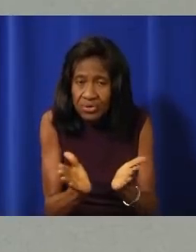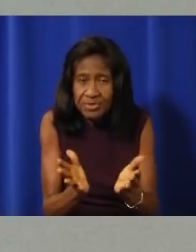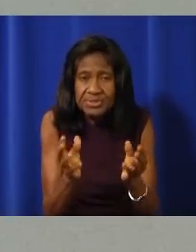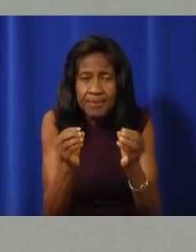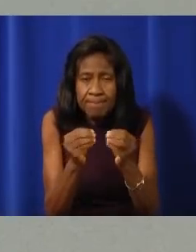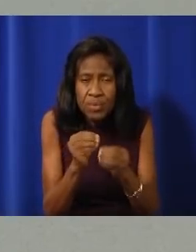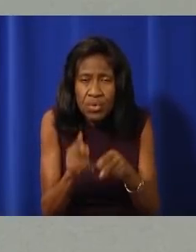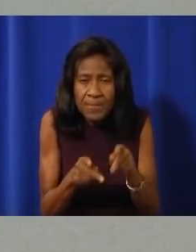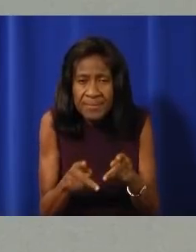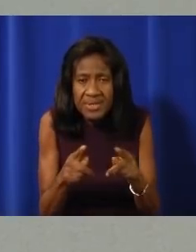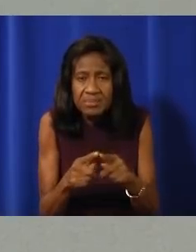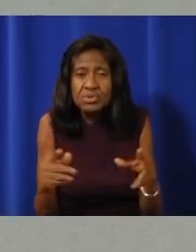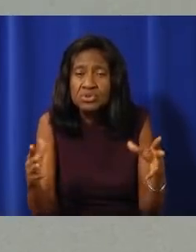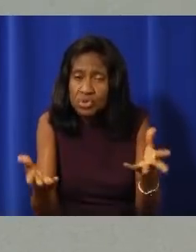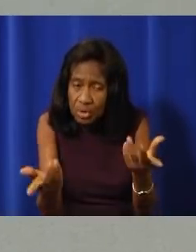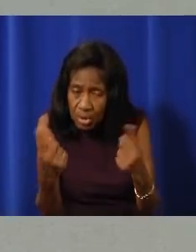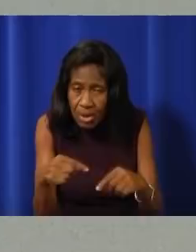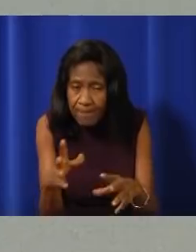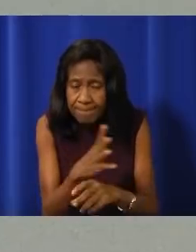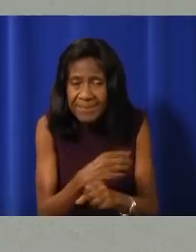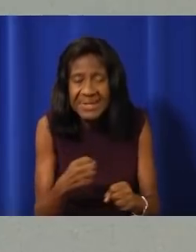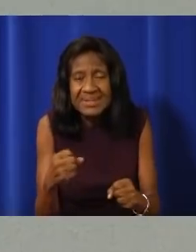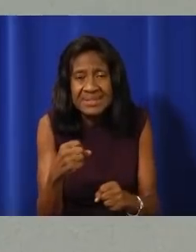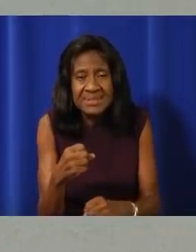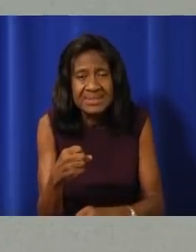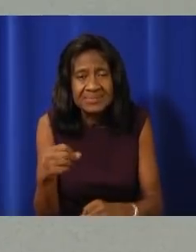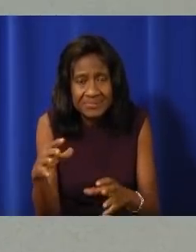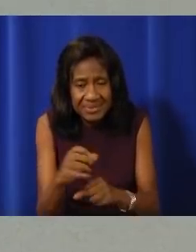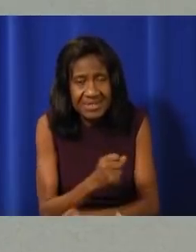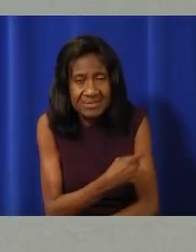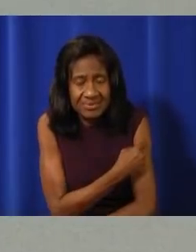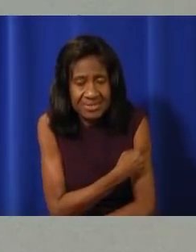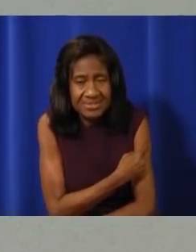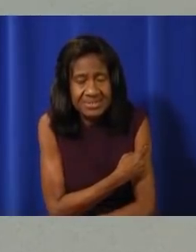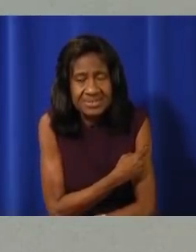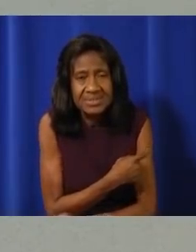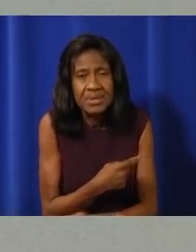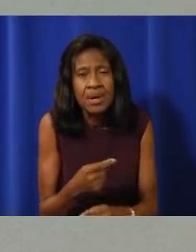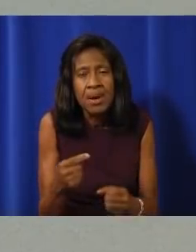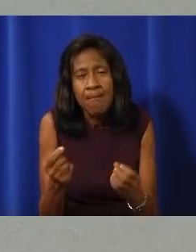younger people, those between 12 and 18 and under 30s.